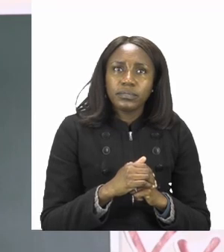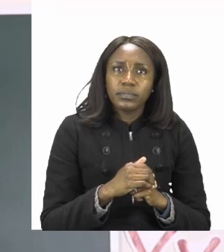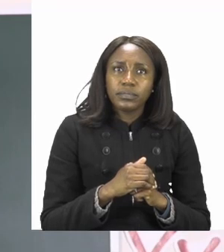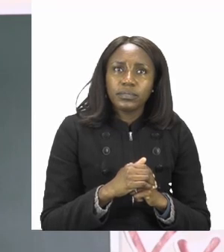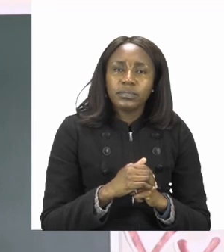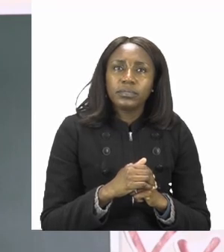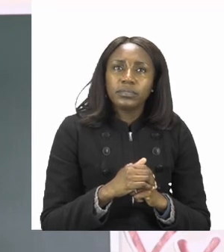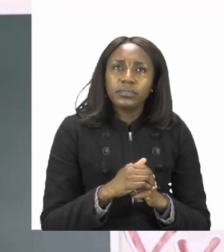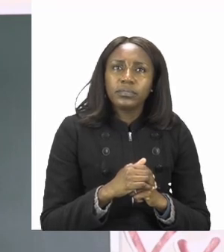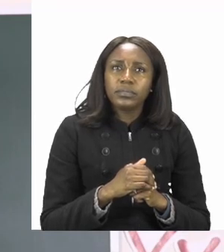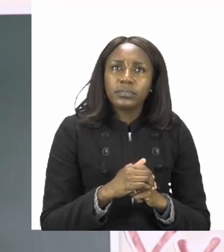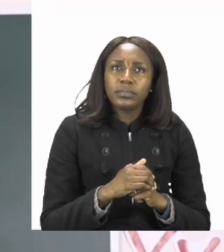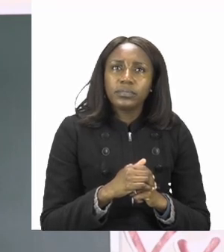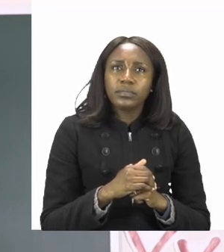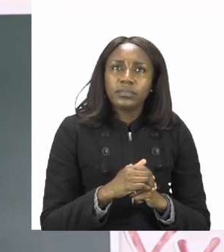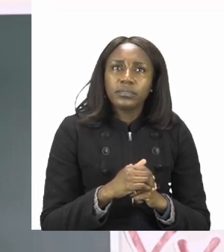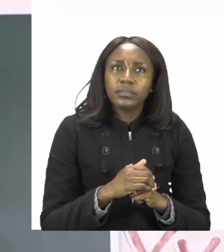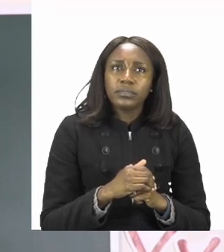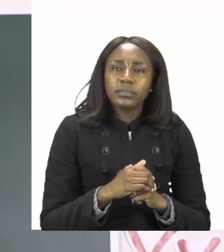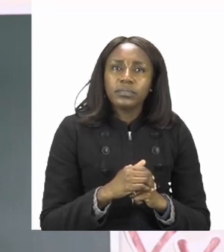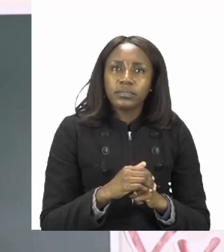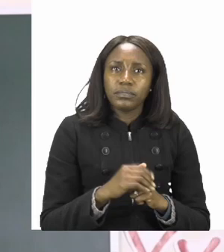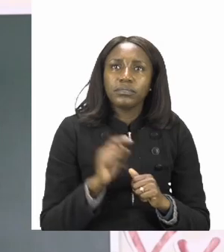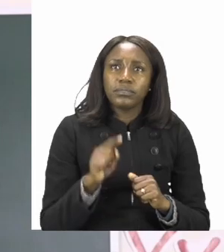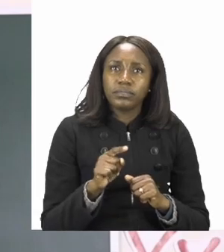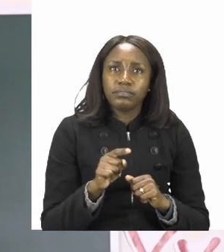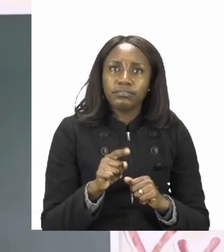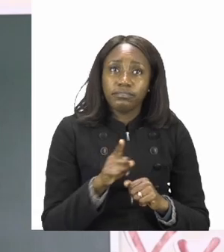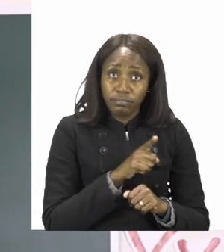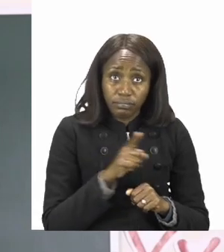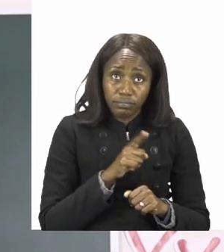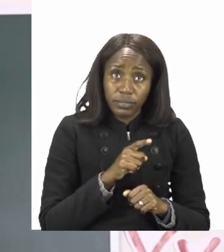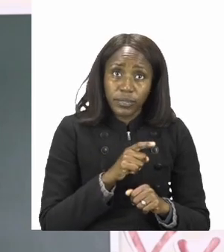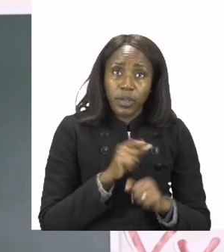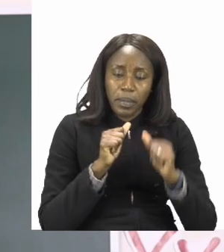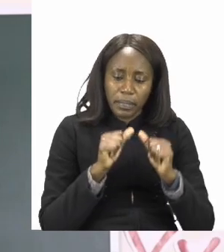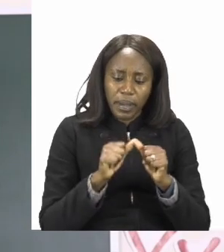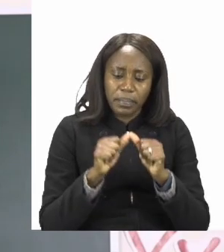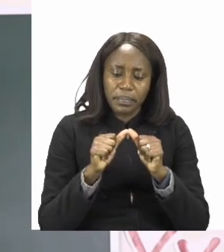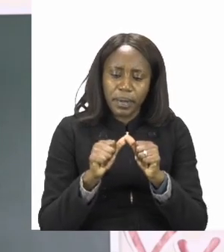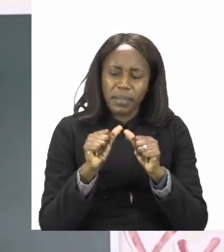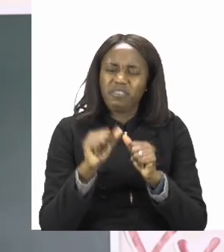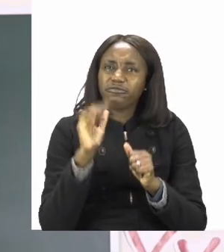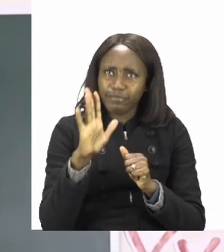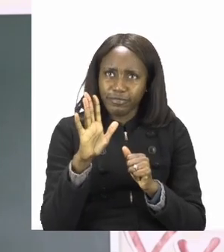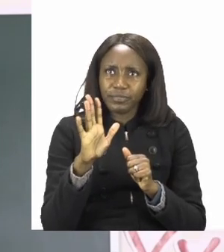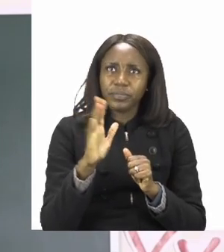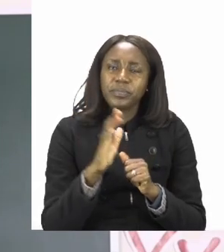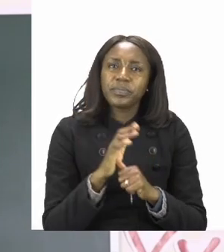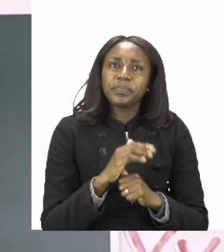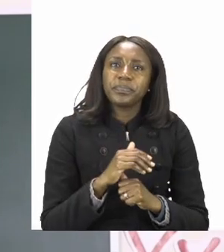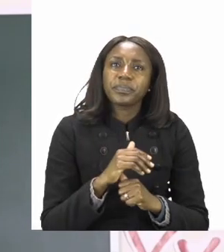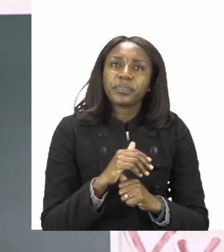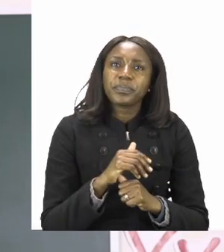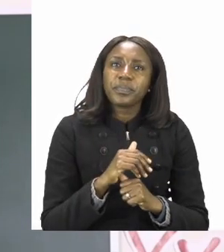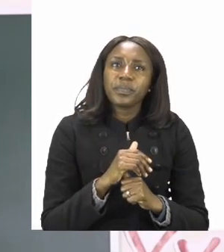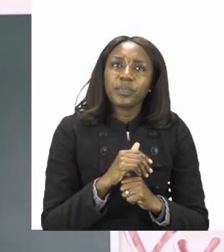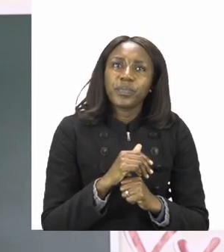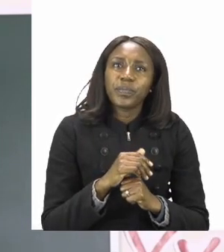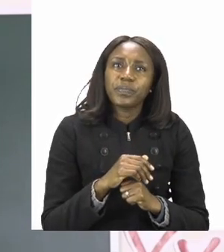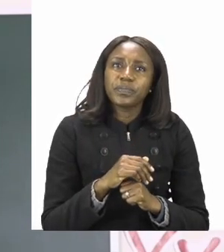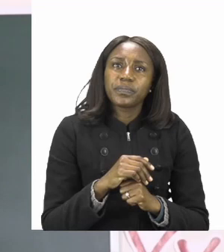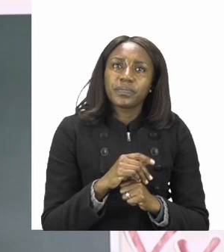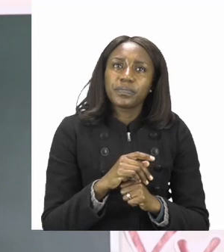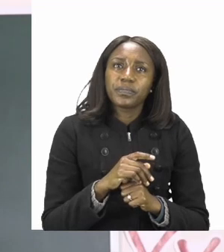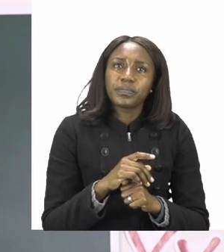count 5 times. Whatever number we land on is our answer. So